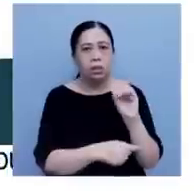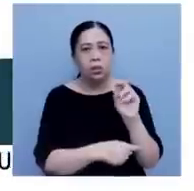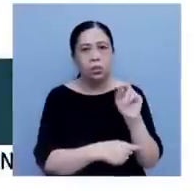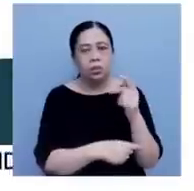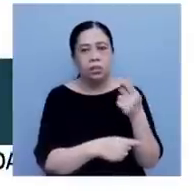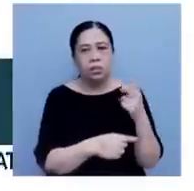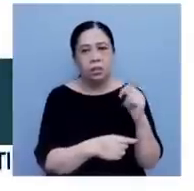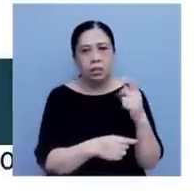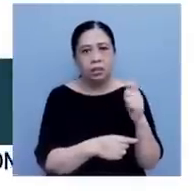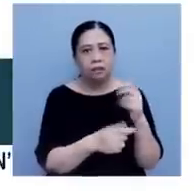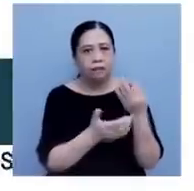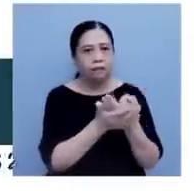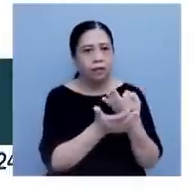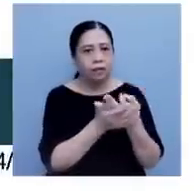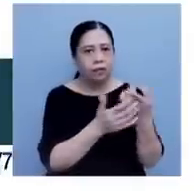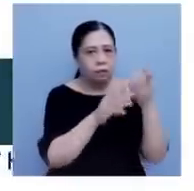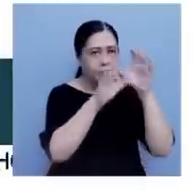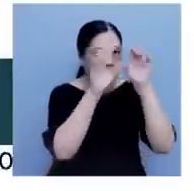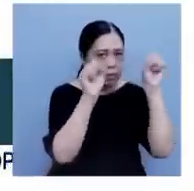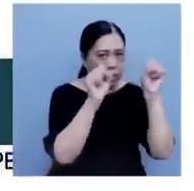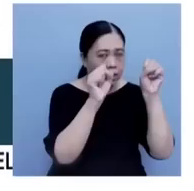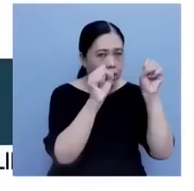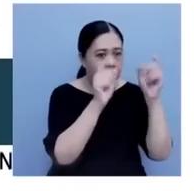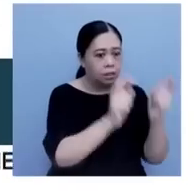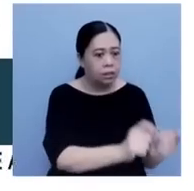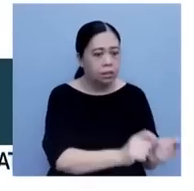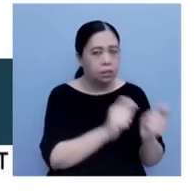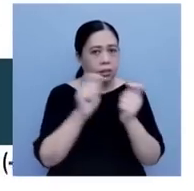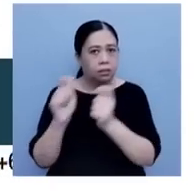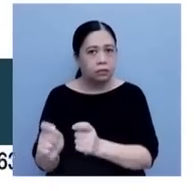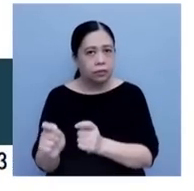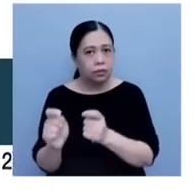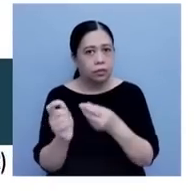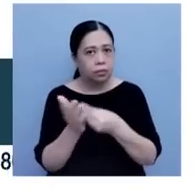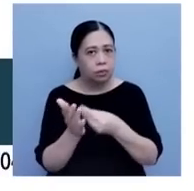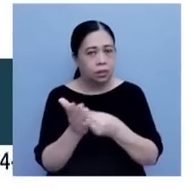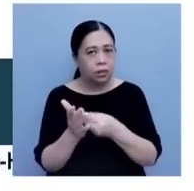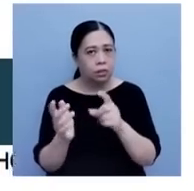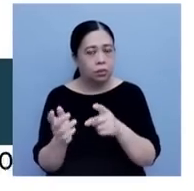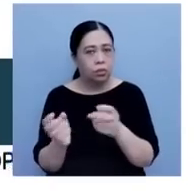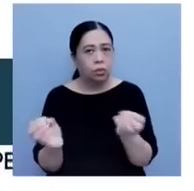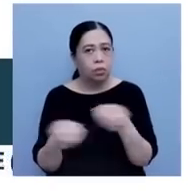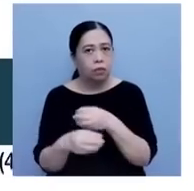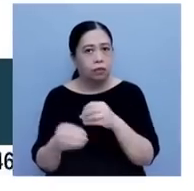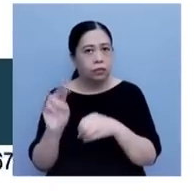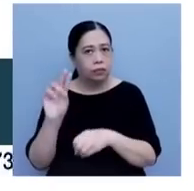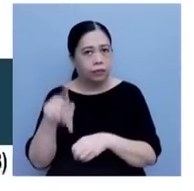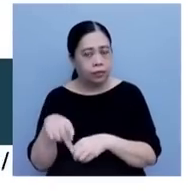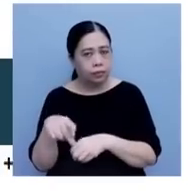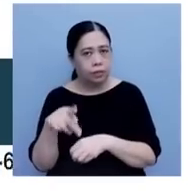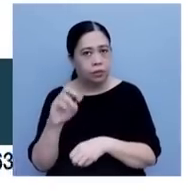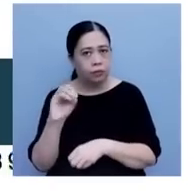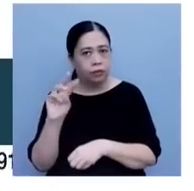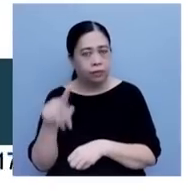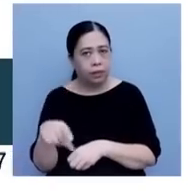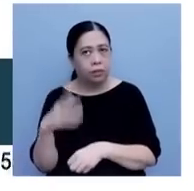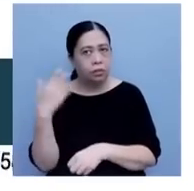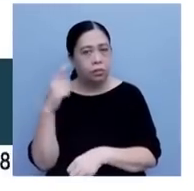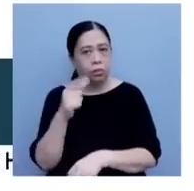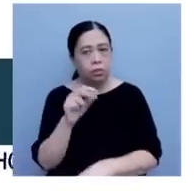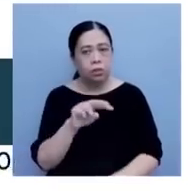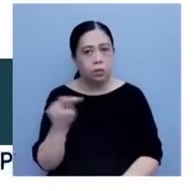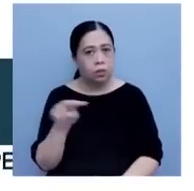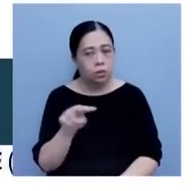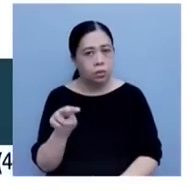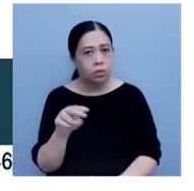president. And this was transferred to the office of the vice president in 2022. And